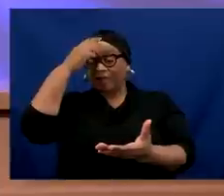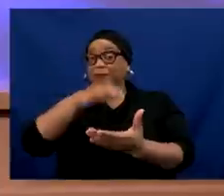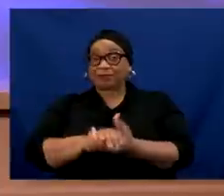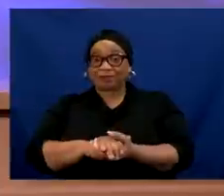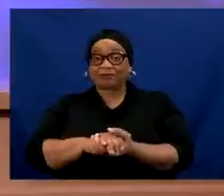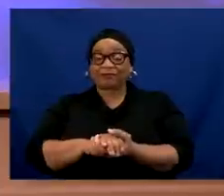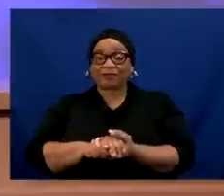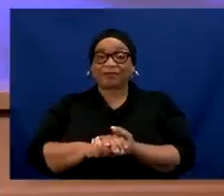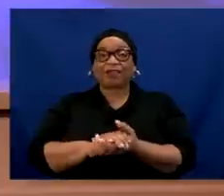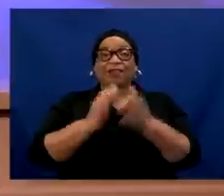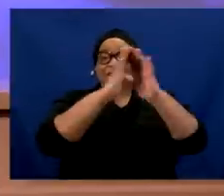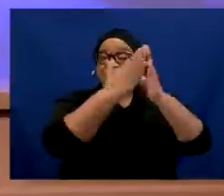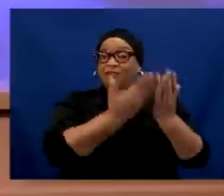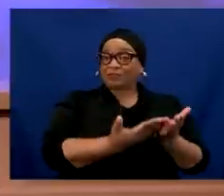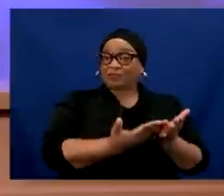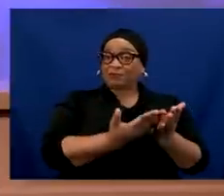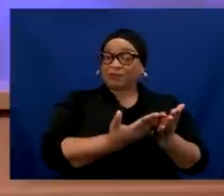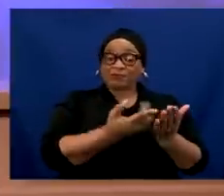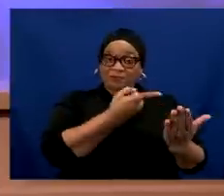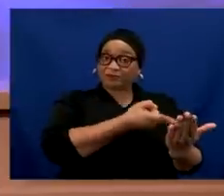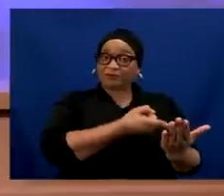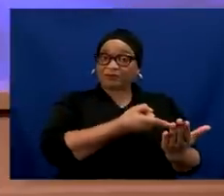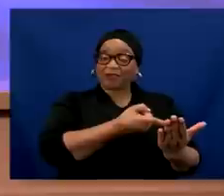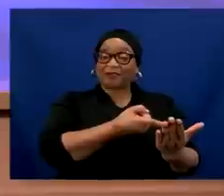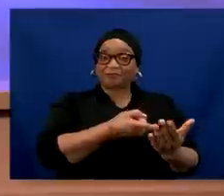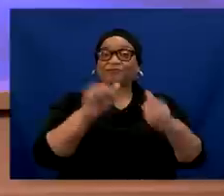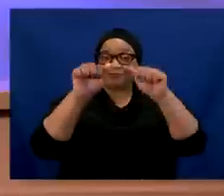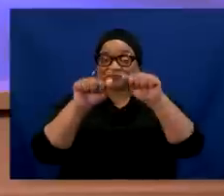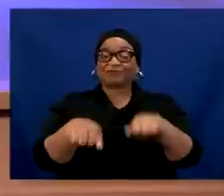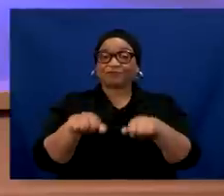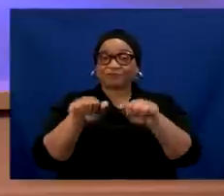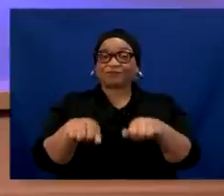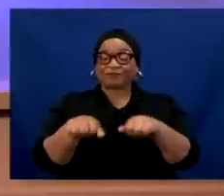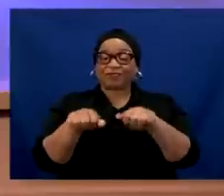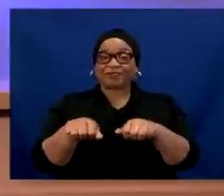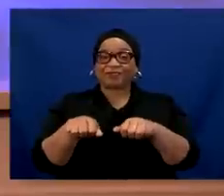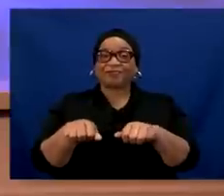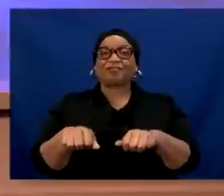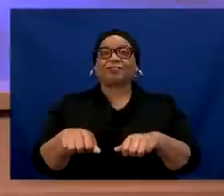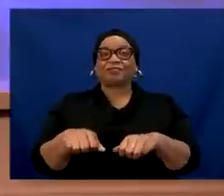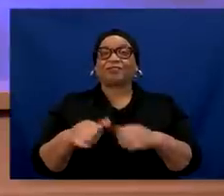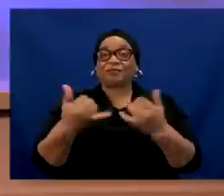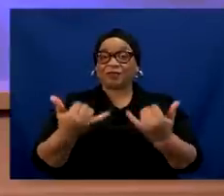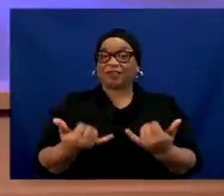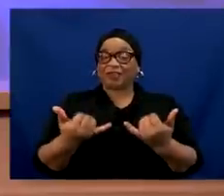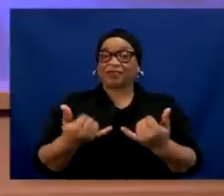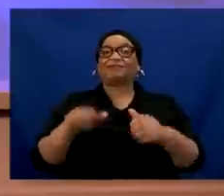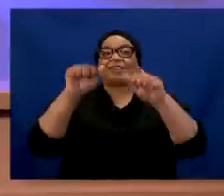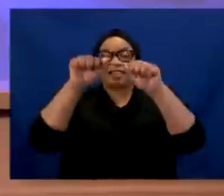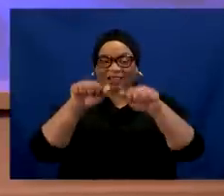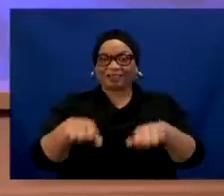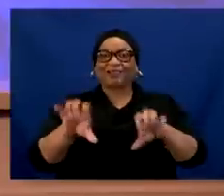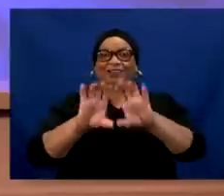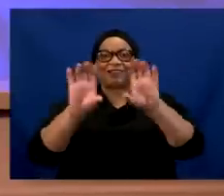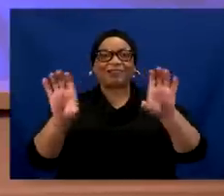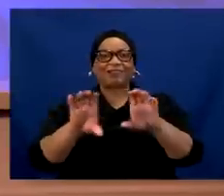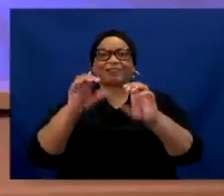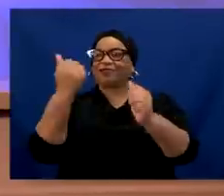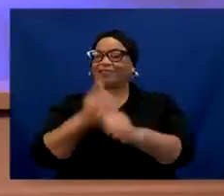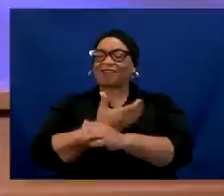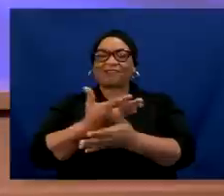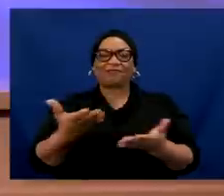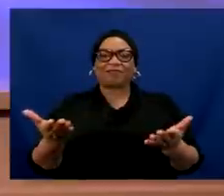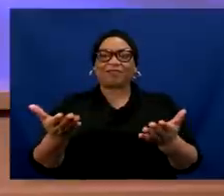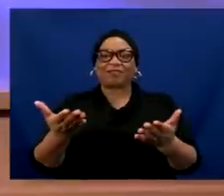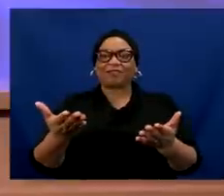scripture said it, it must be so. So I can do all things through Christ who strengthens me. Don't tell me what